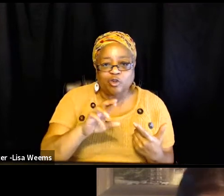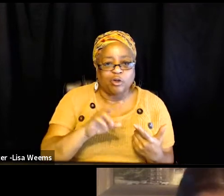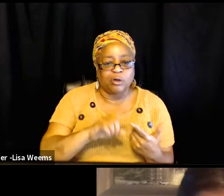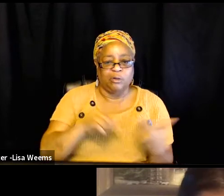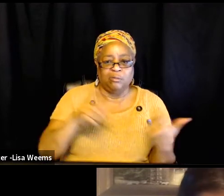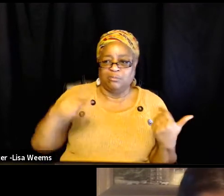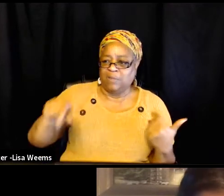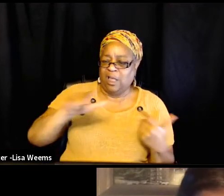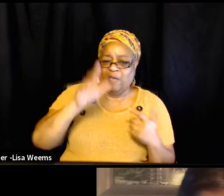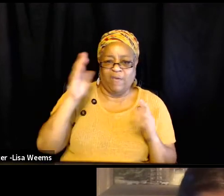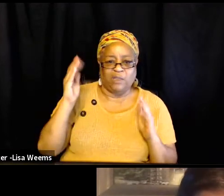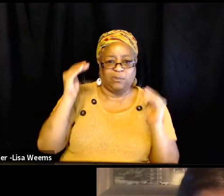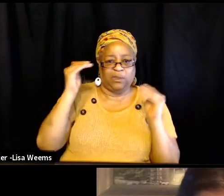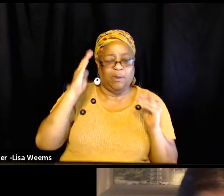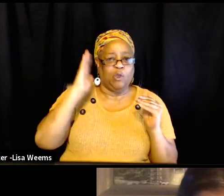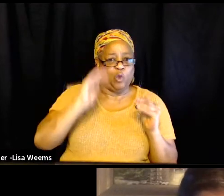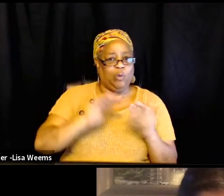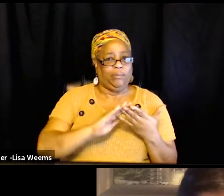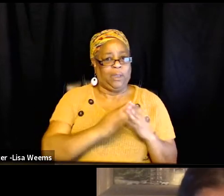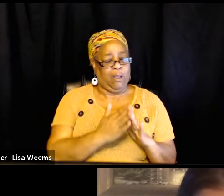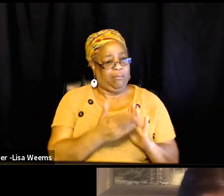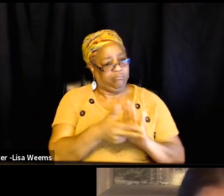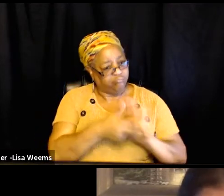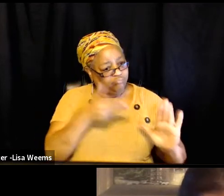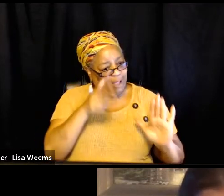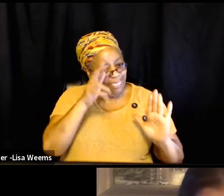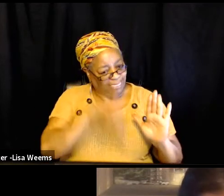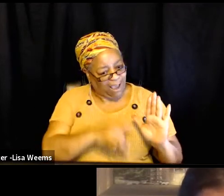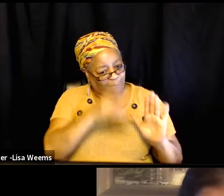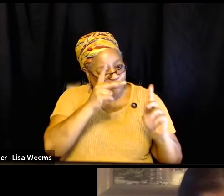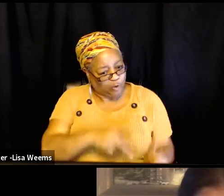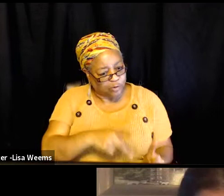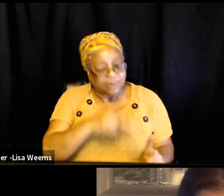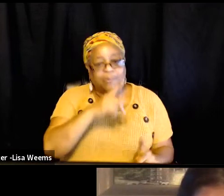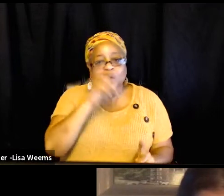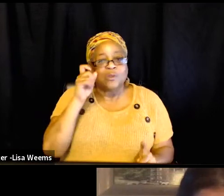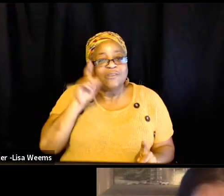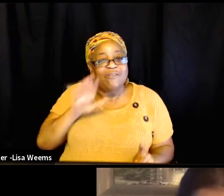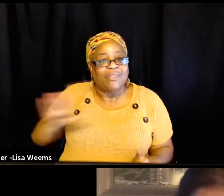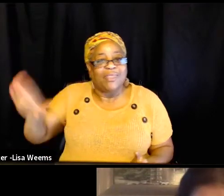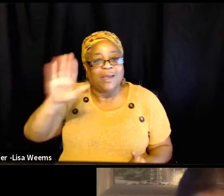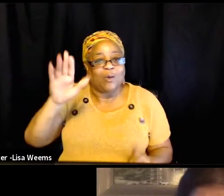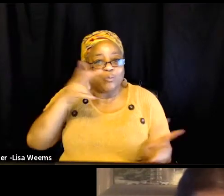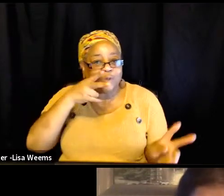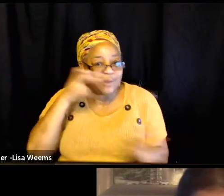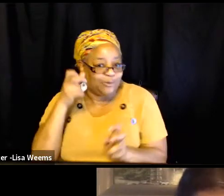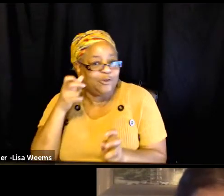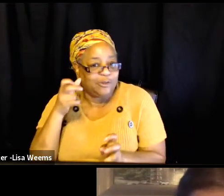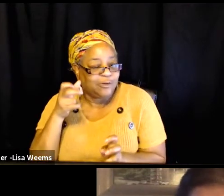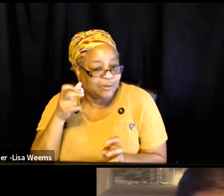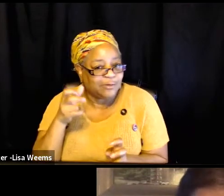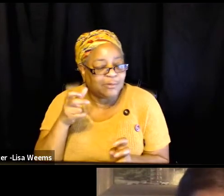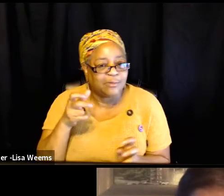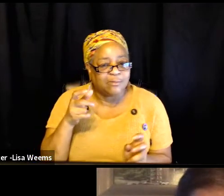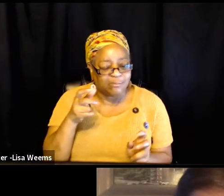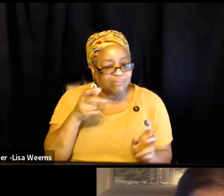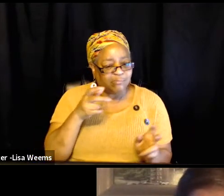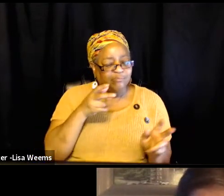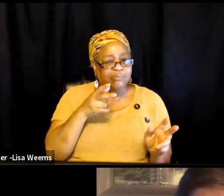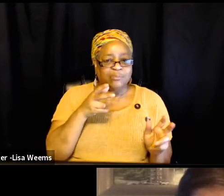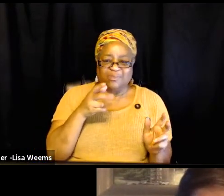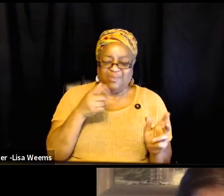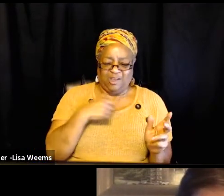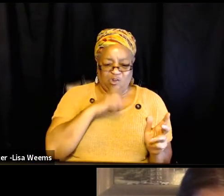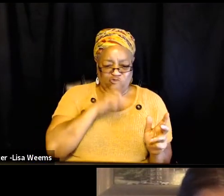will be a certain kind of person because of what is perceived that you are defined as, right? Yeah. And I think this is,